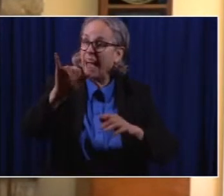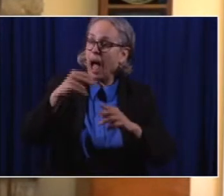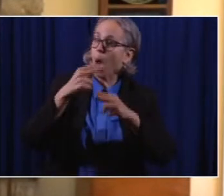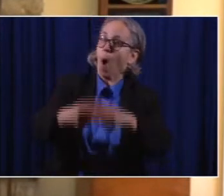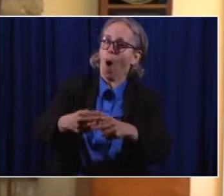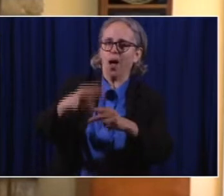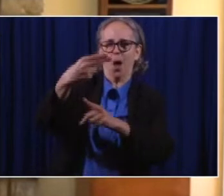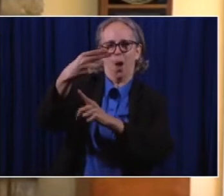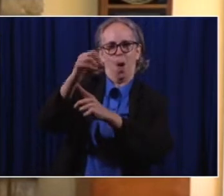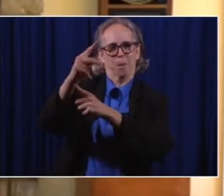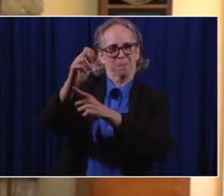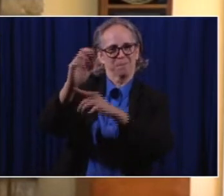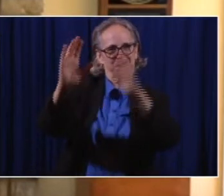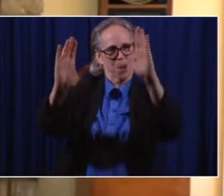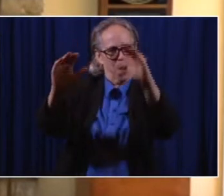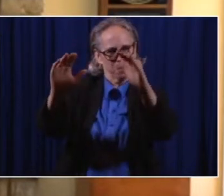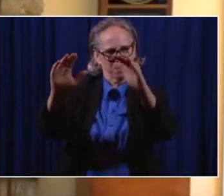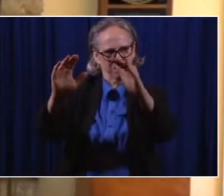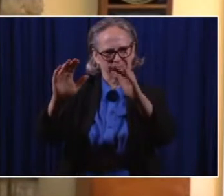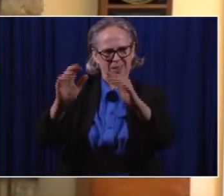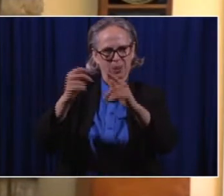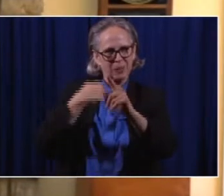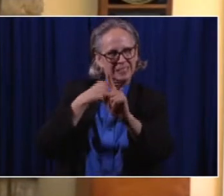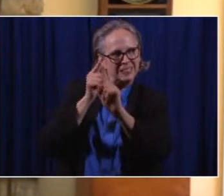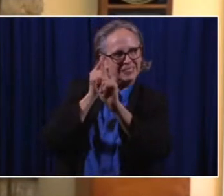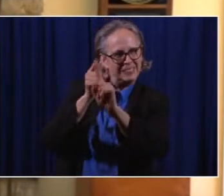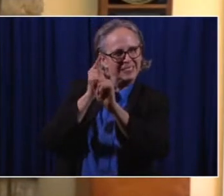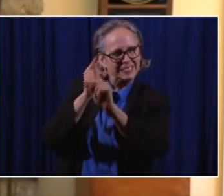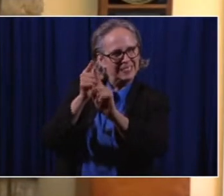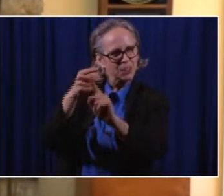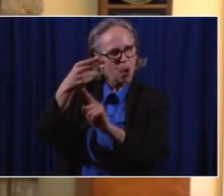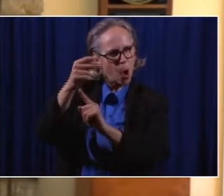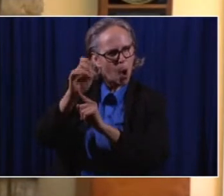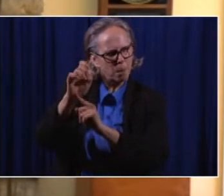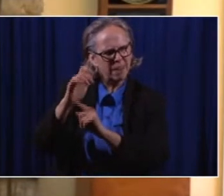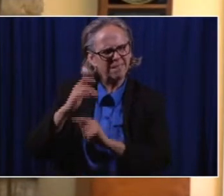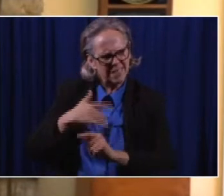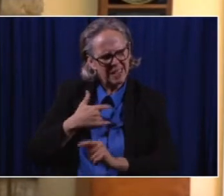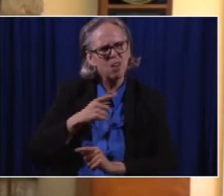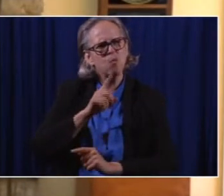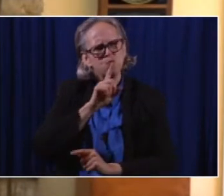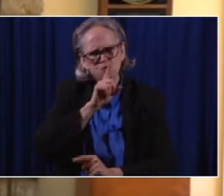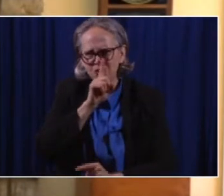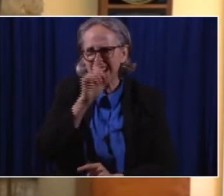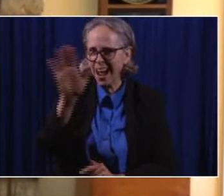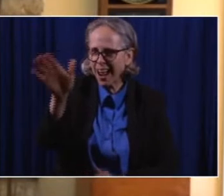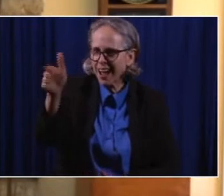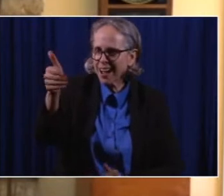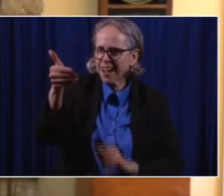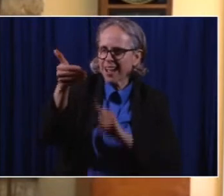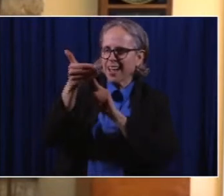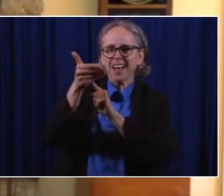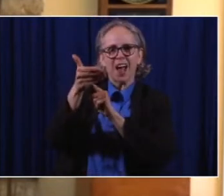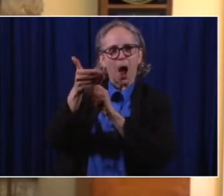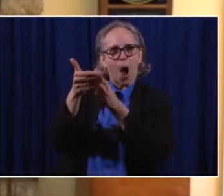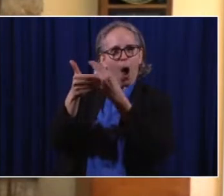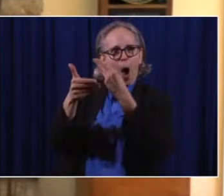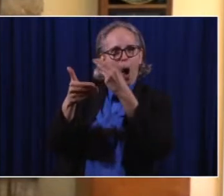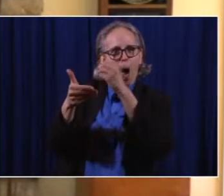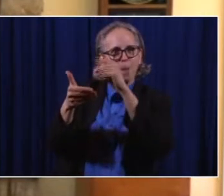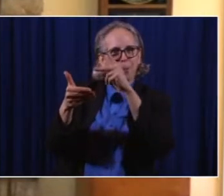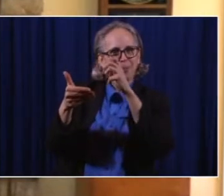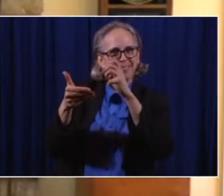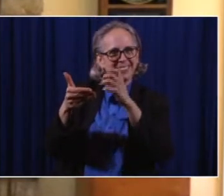I think we have to have hope. I think it's realistic hope. I've tried to be realistic throughout this. But I've also, as I